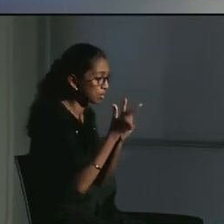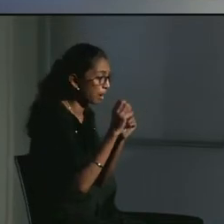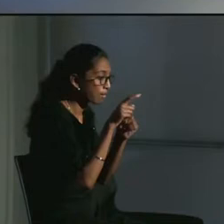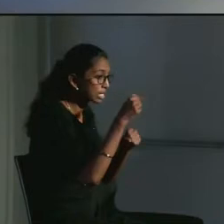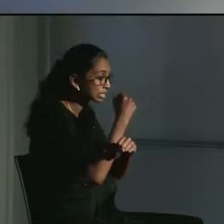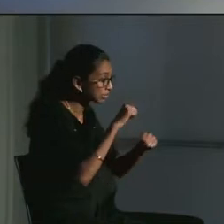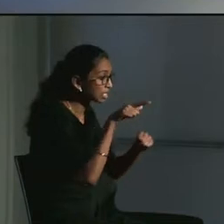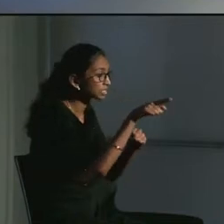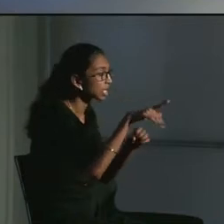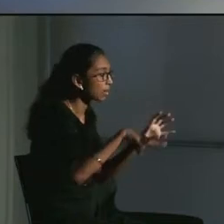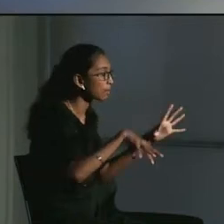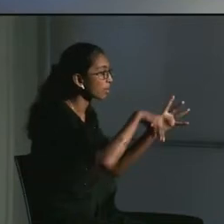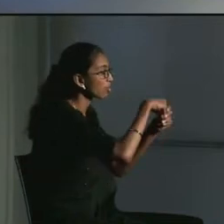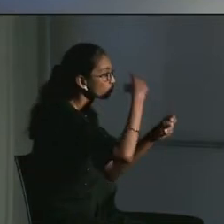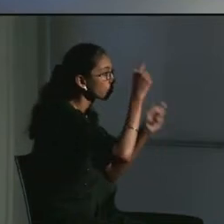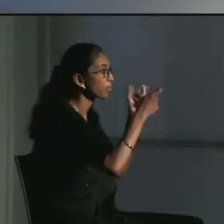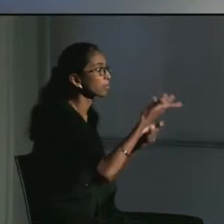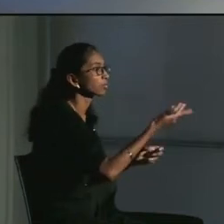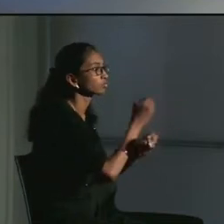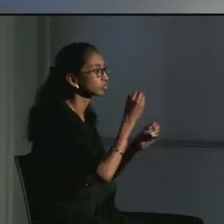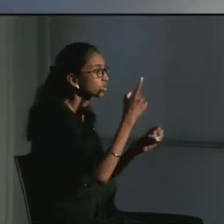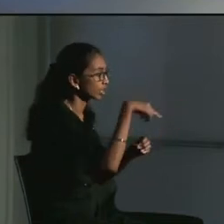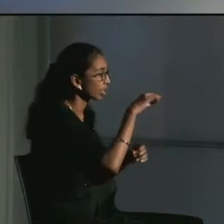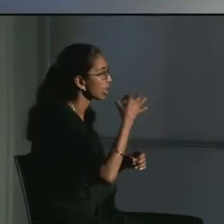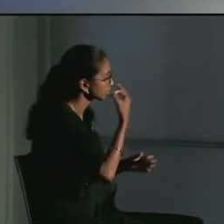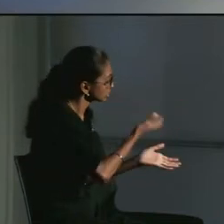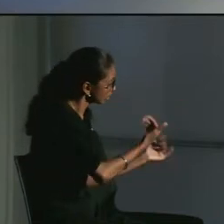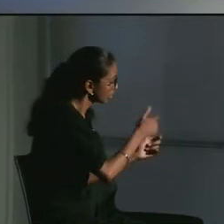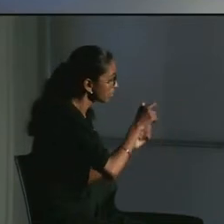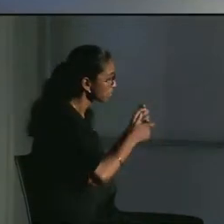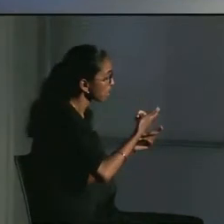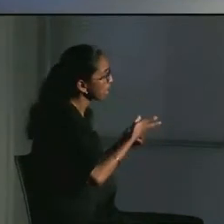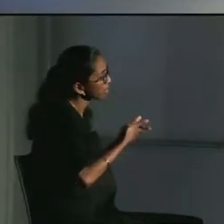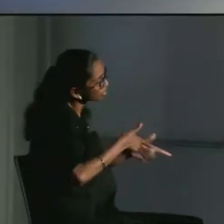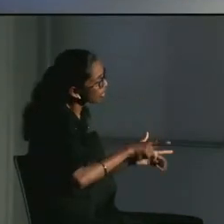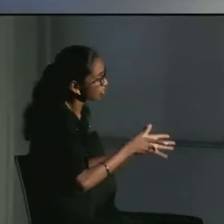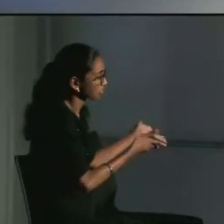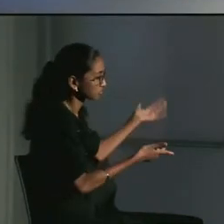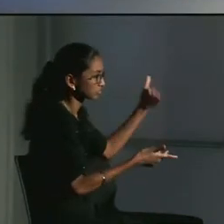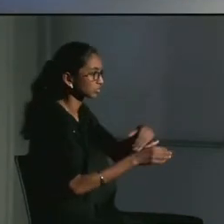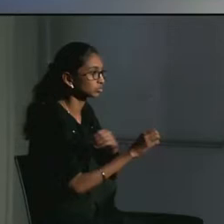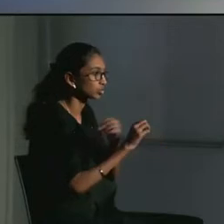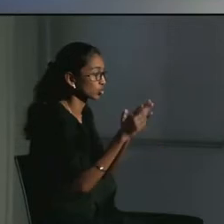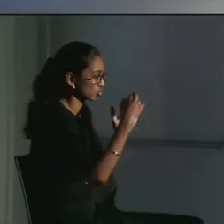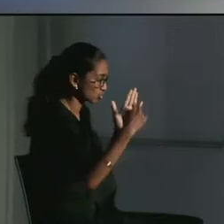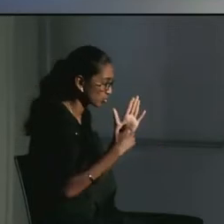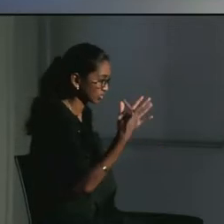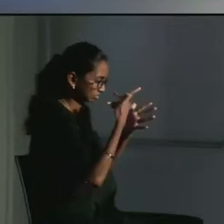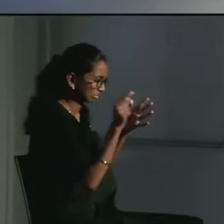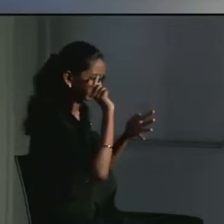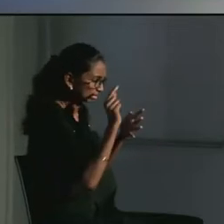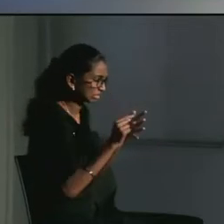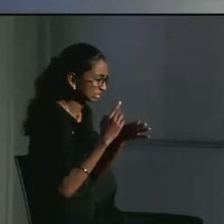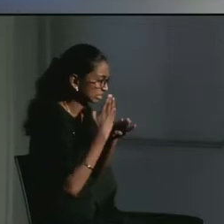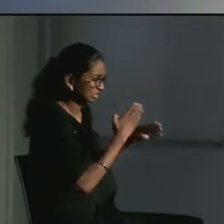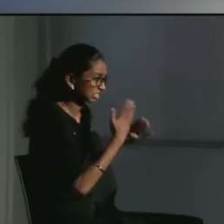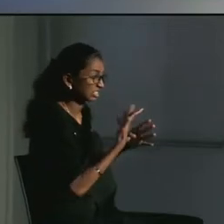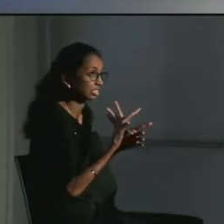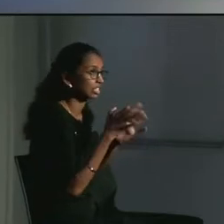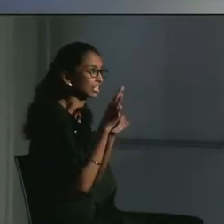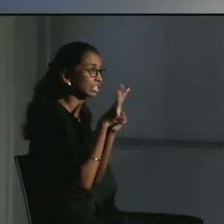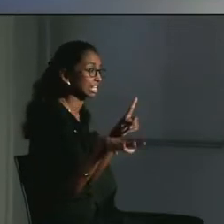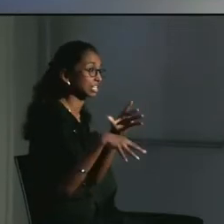public, which is at the cost of not letting someone else in, filled with rules, regulations, and restrictions, the dangerous